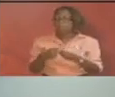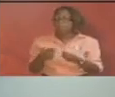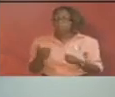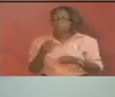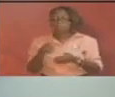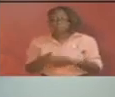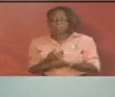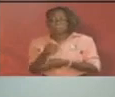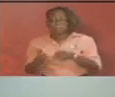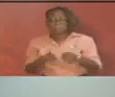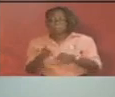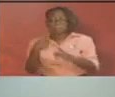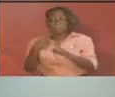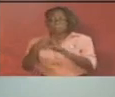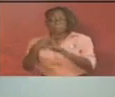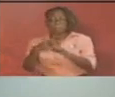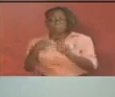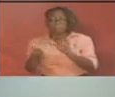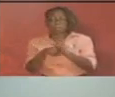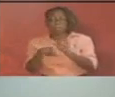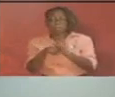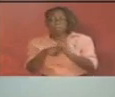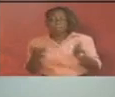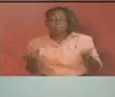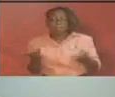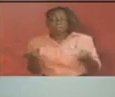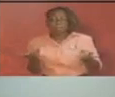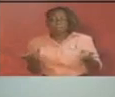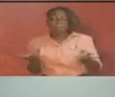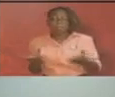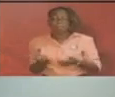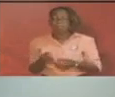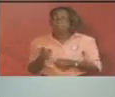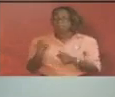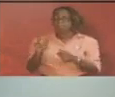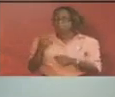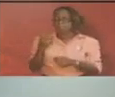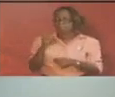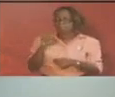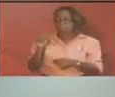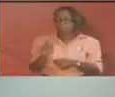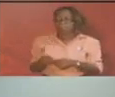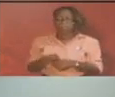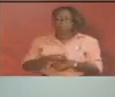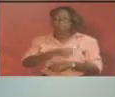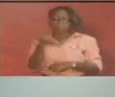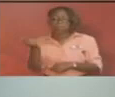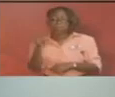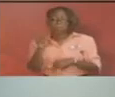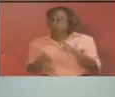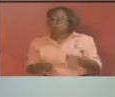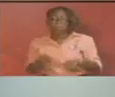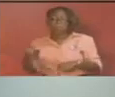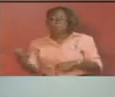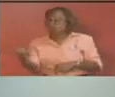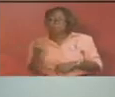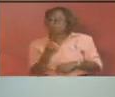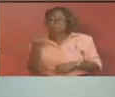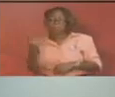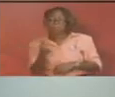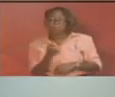vaccine. Was anyone, to your knowledge, denied the vaccine because they did not meet the criteria based on